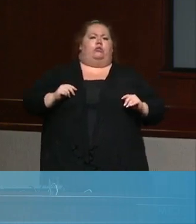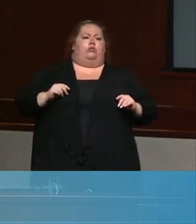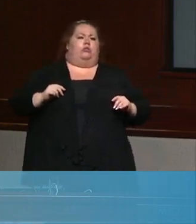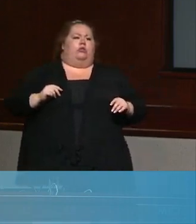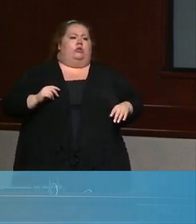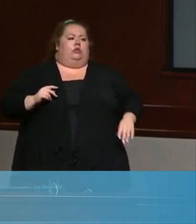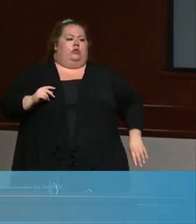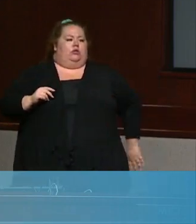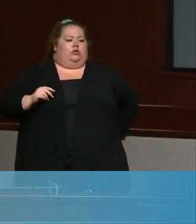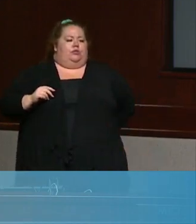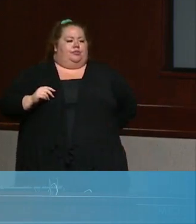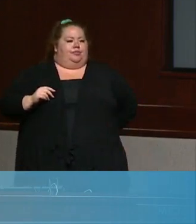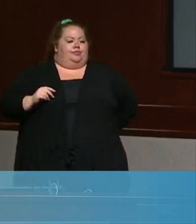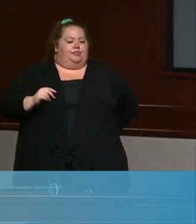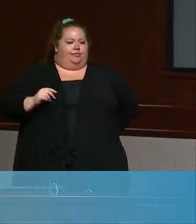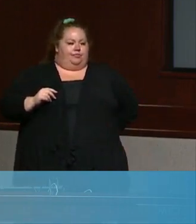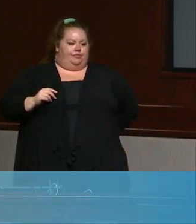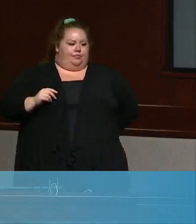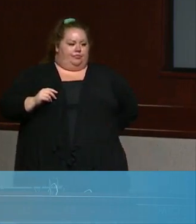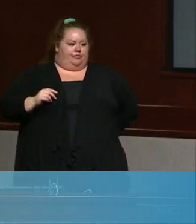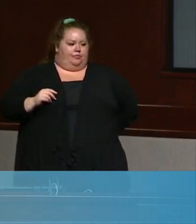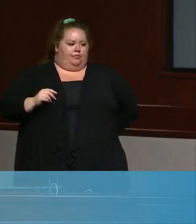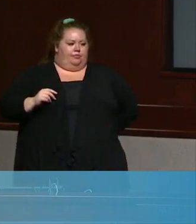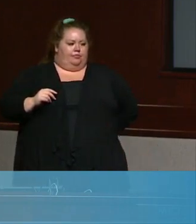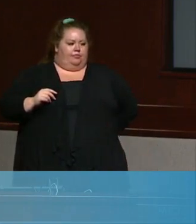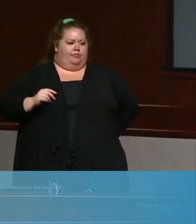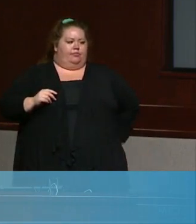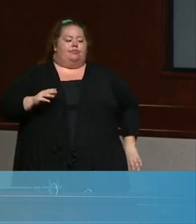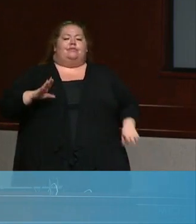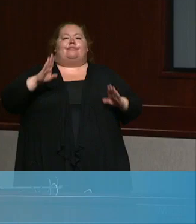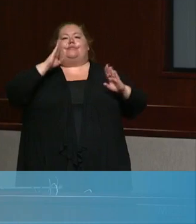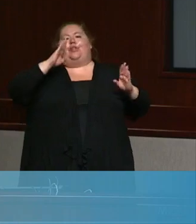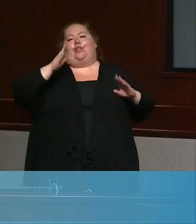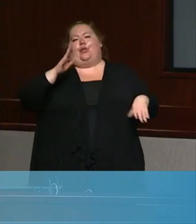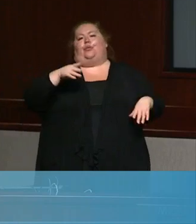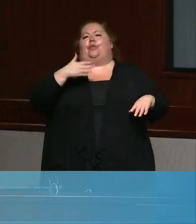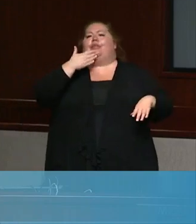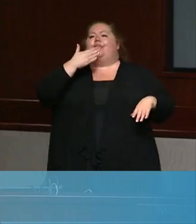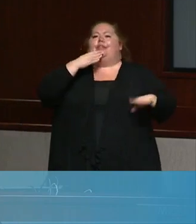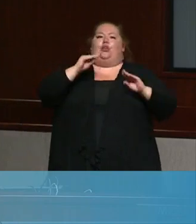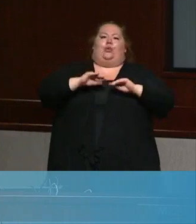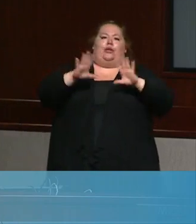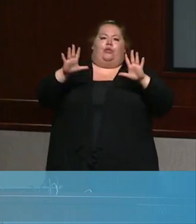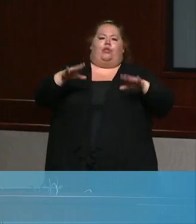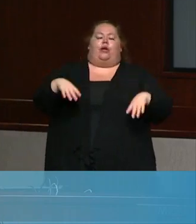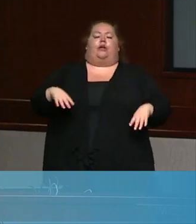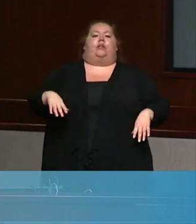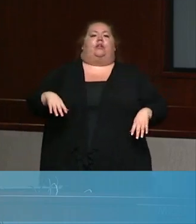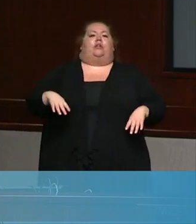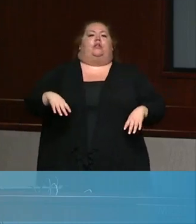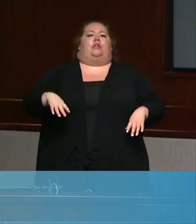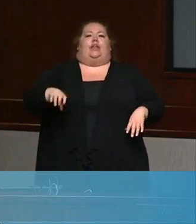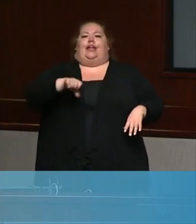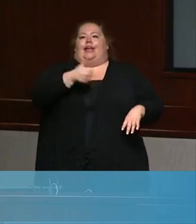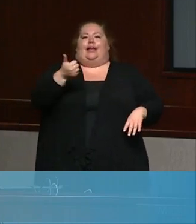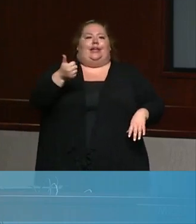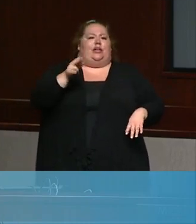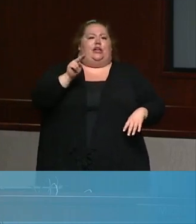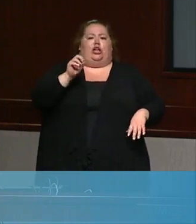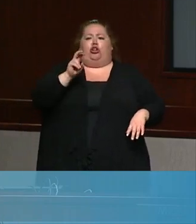Kim start. Thank you. Hi, Eitan. Thank you for clarifying. You know, with any novel